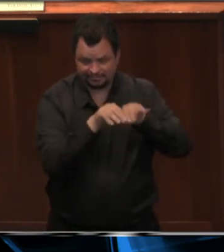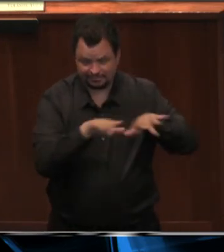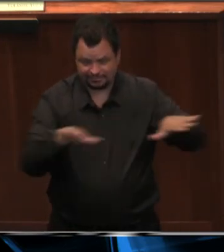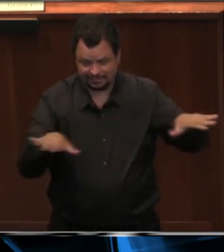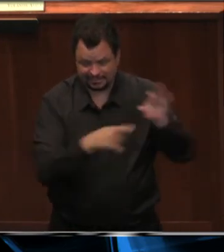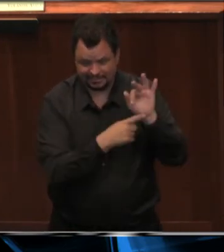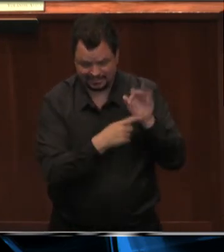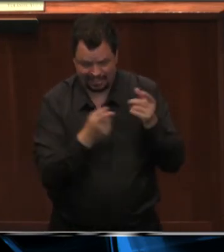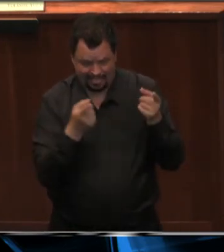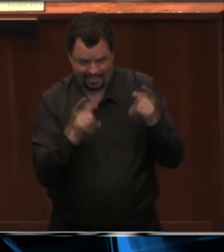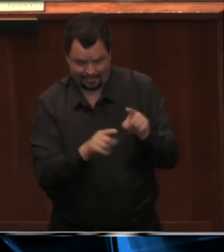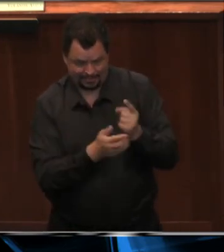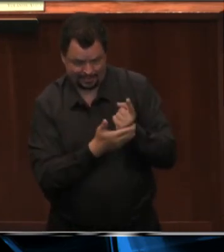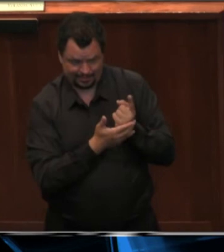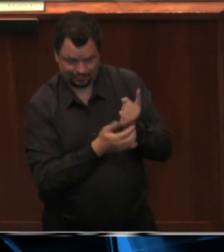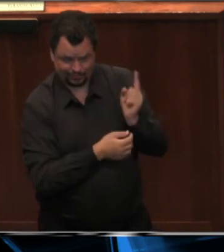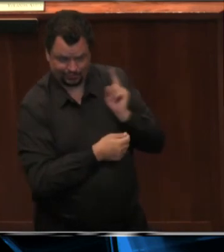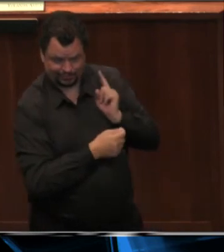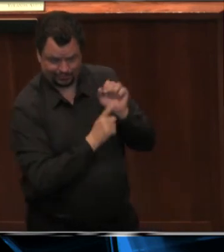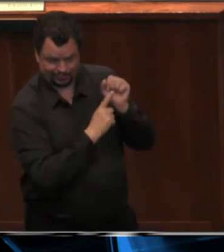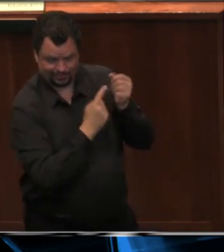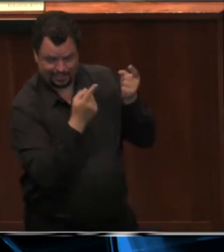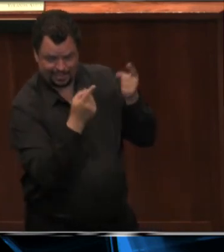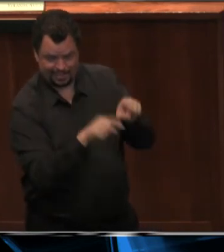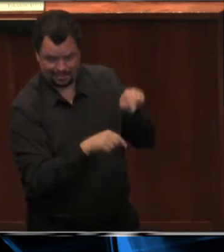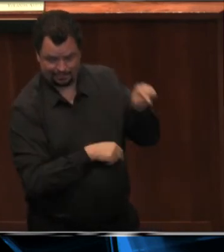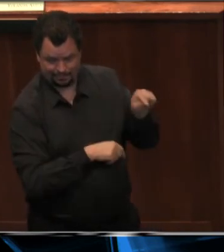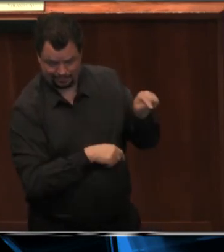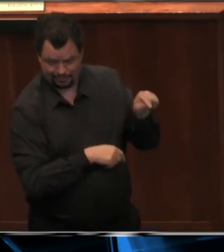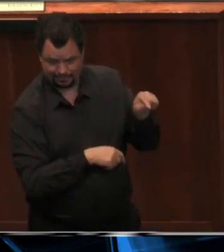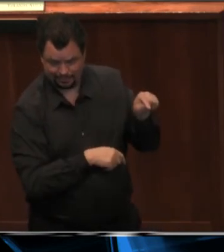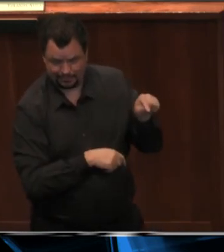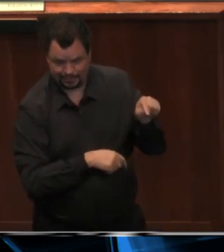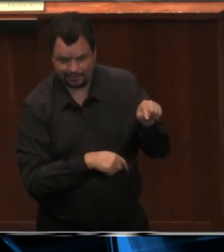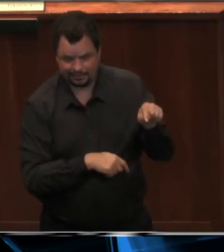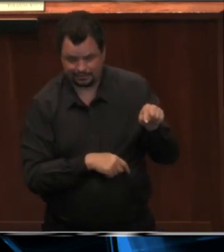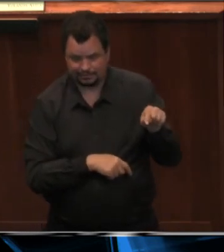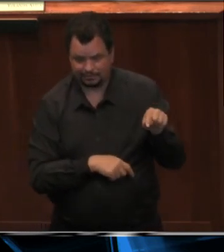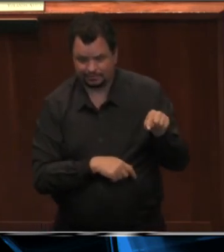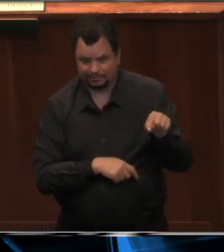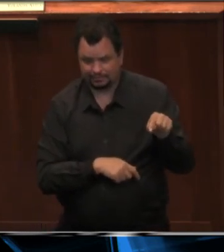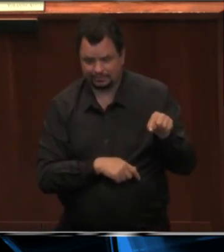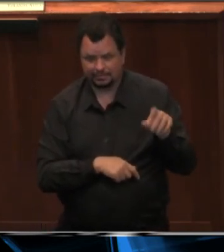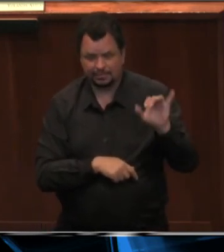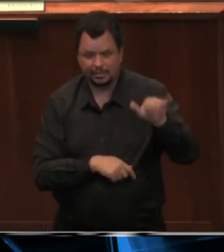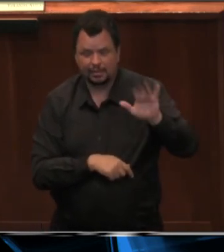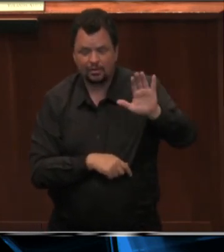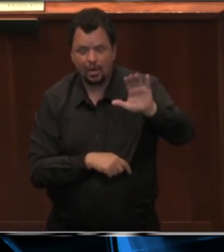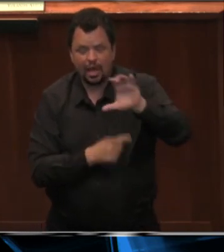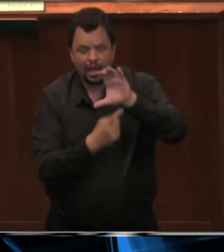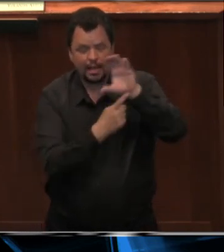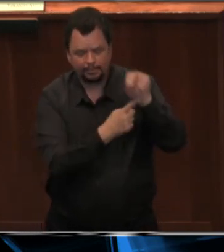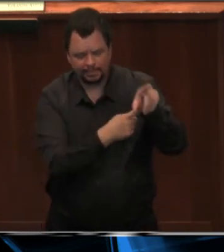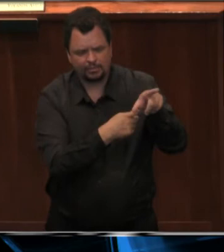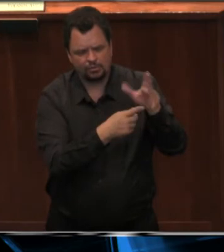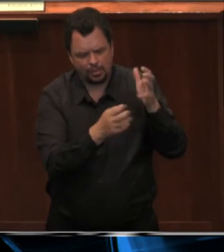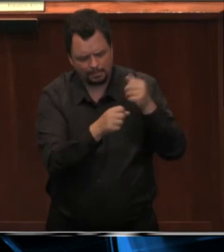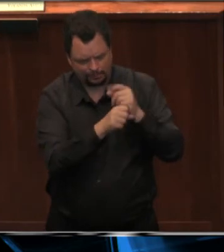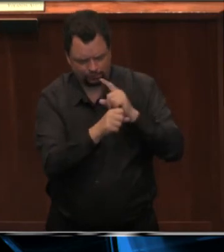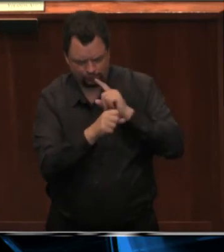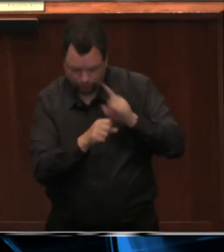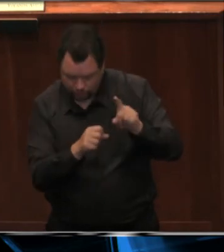by your entity provides too much latitude for